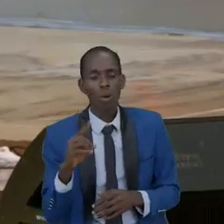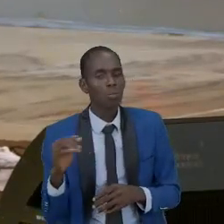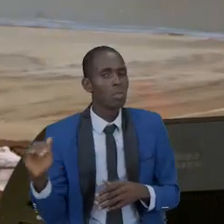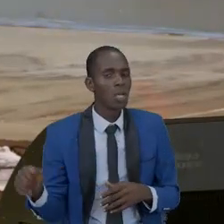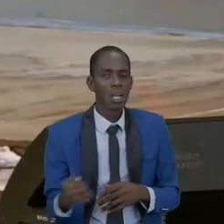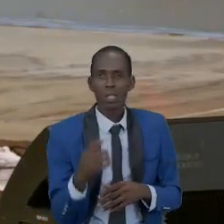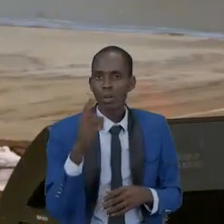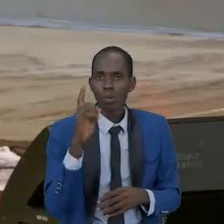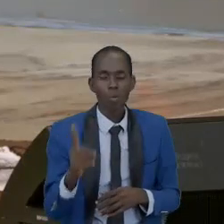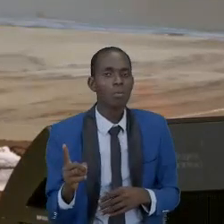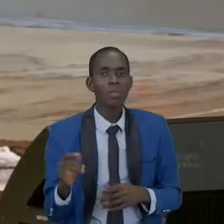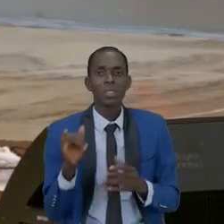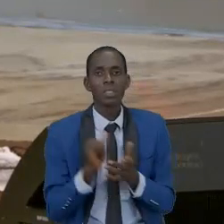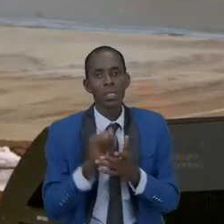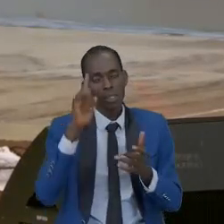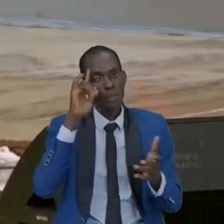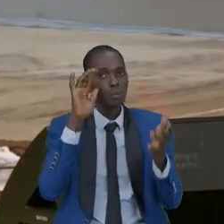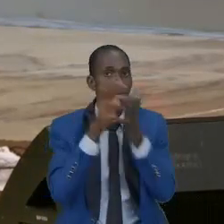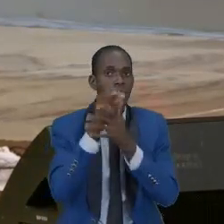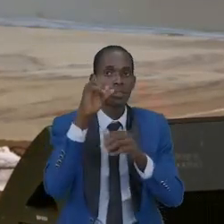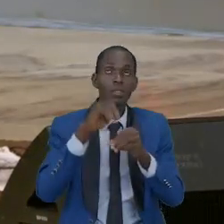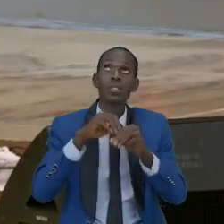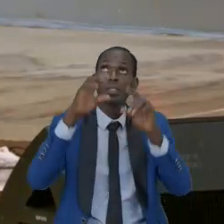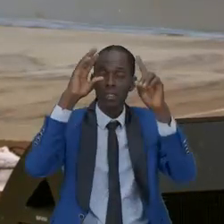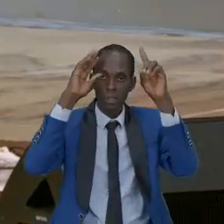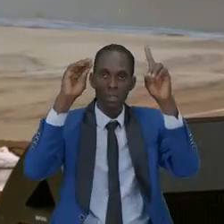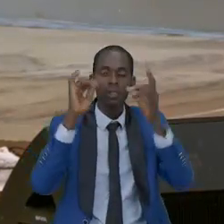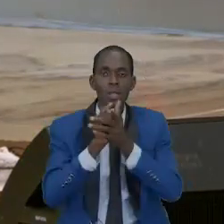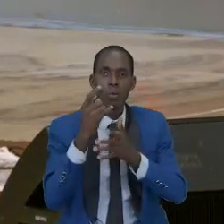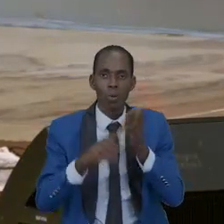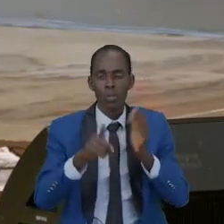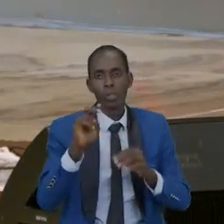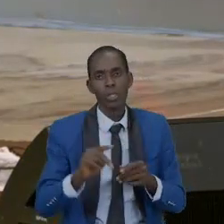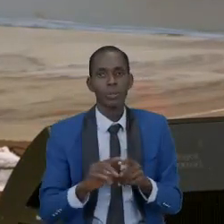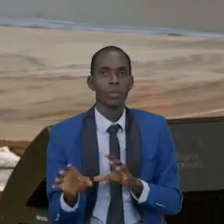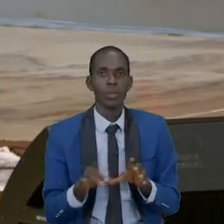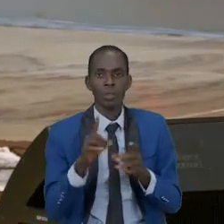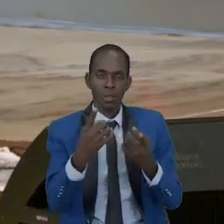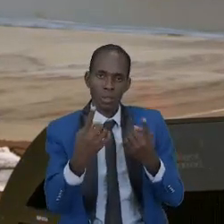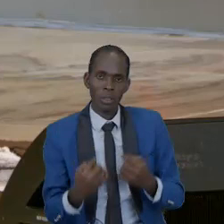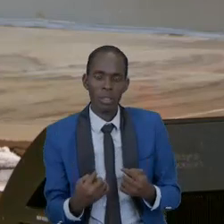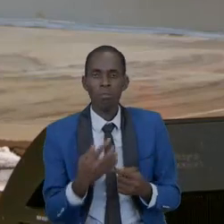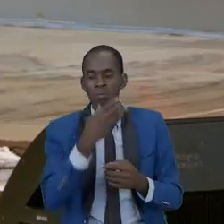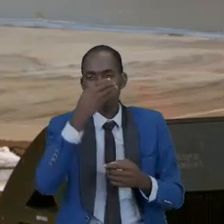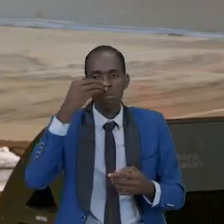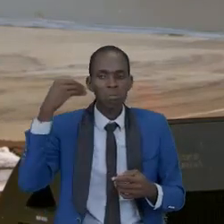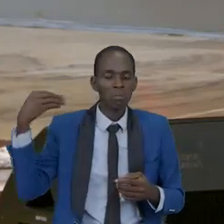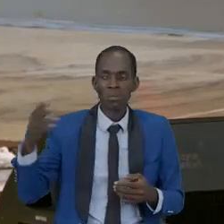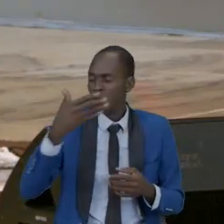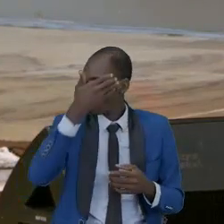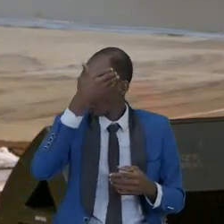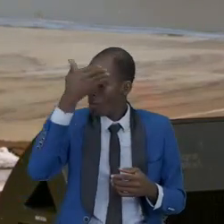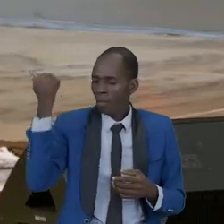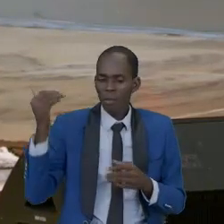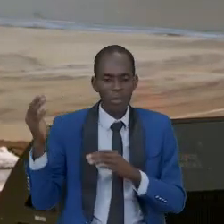whosoever believeth in him. That's all you need to do. You come, you forget all your works, and you forget all